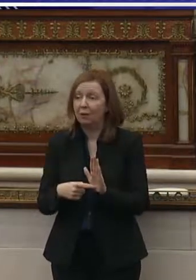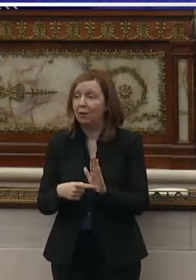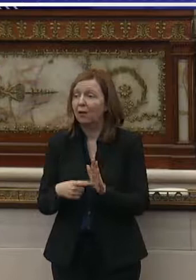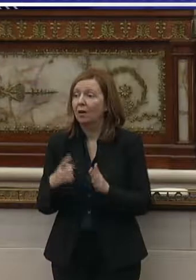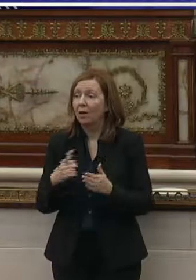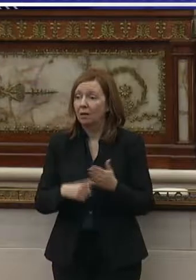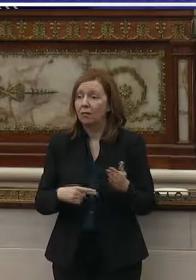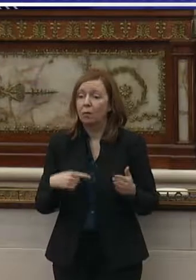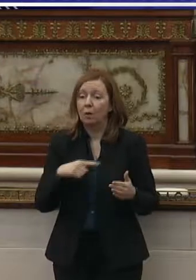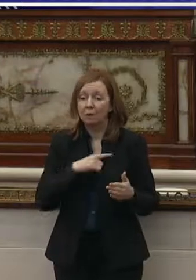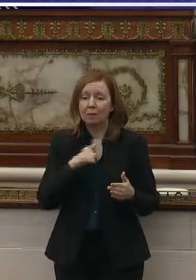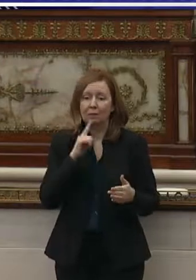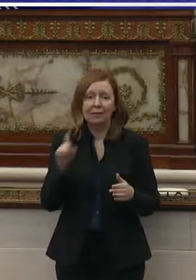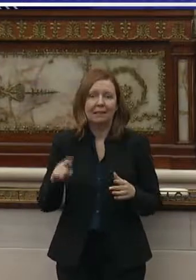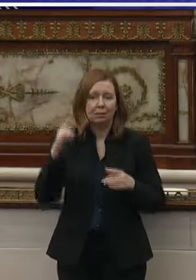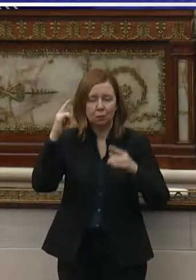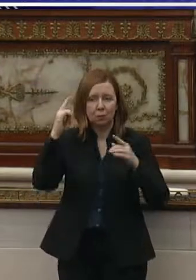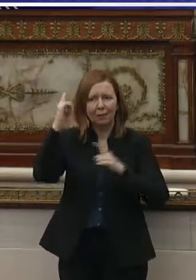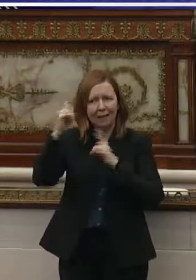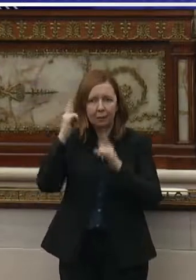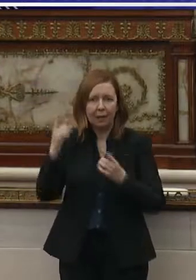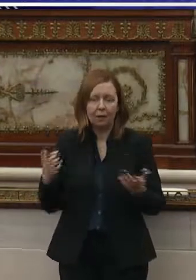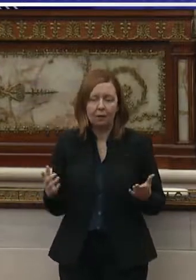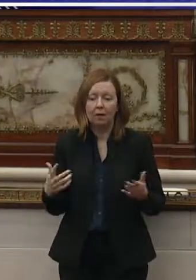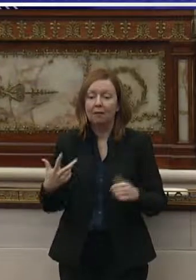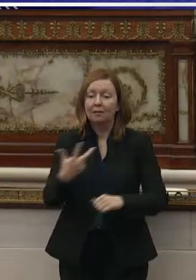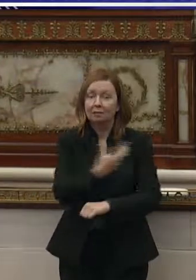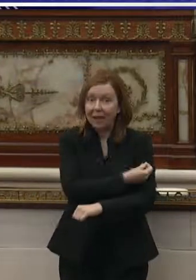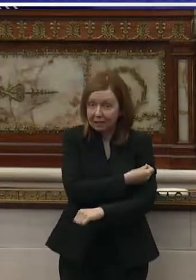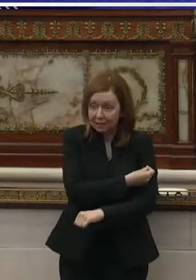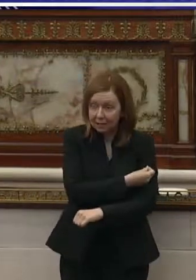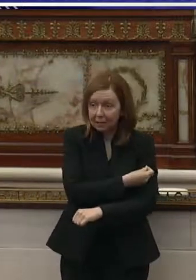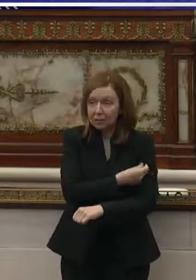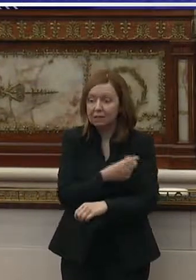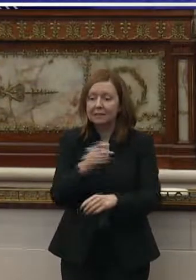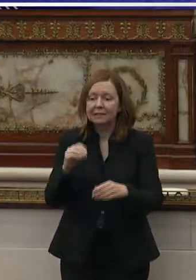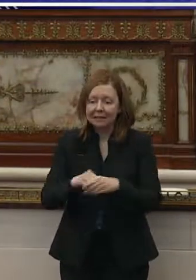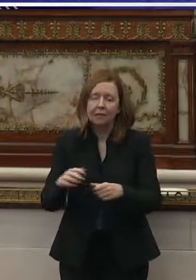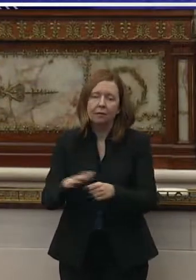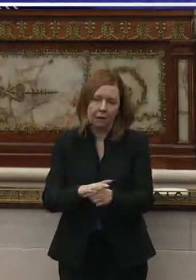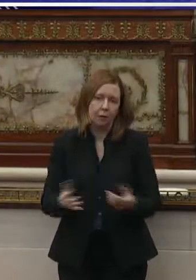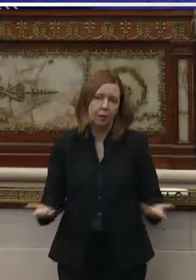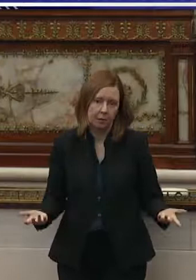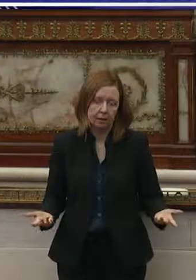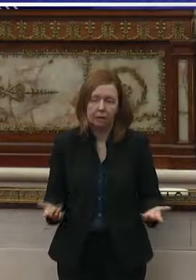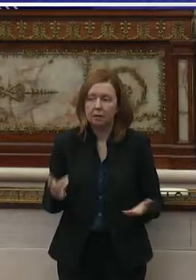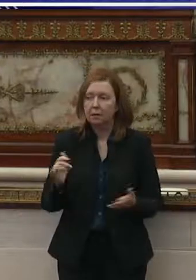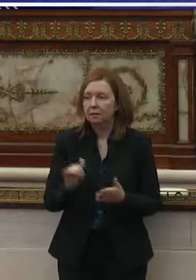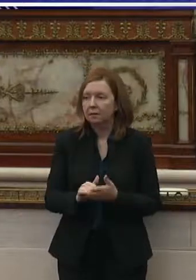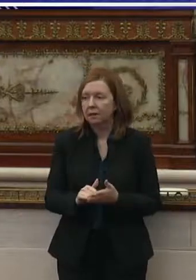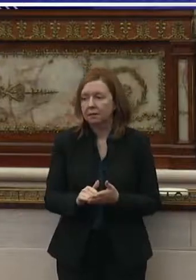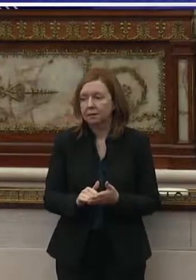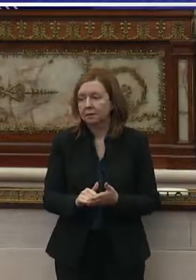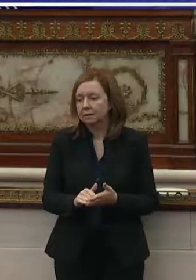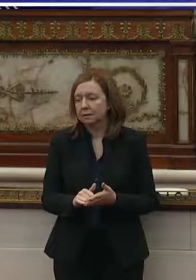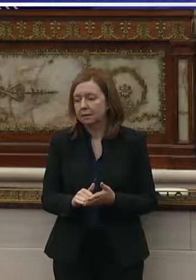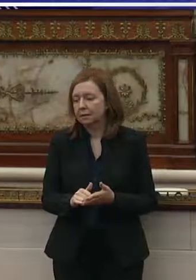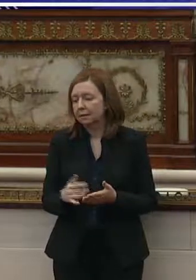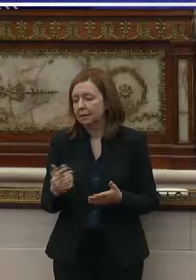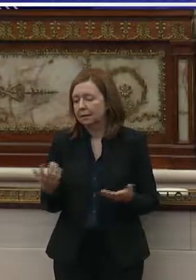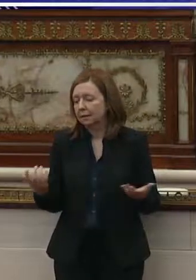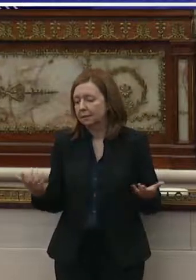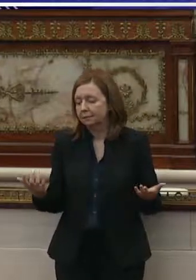what we really need to think about, which is vaccinations in the neighborhood. I think that is just, I